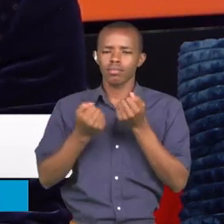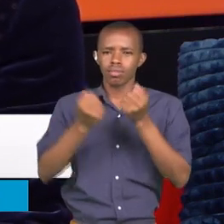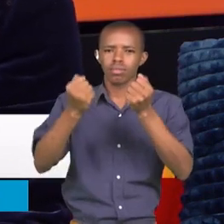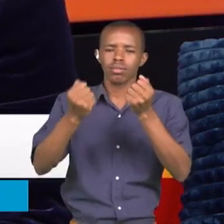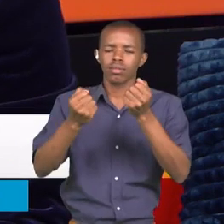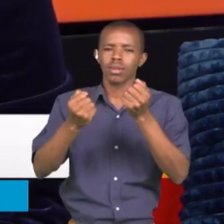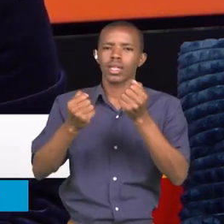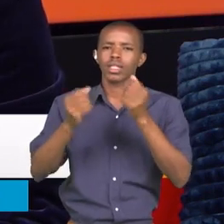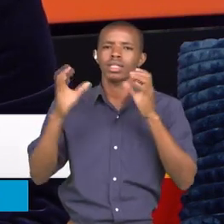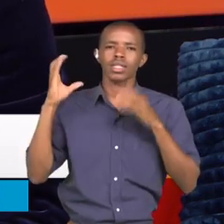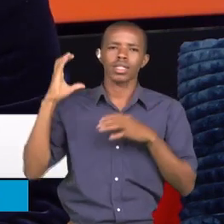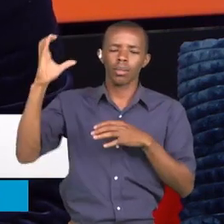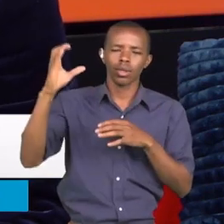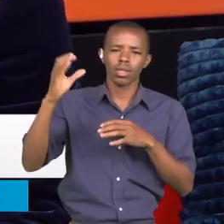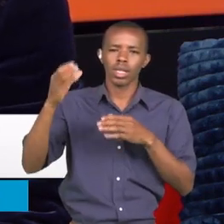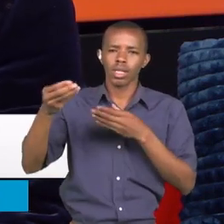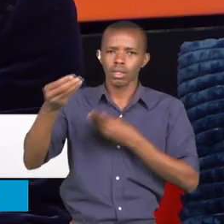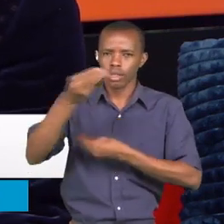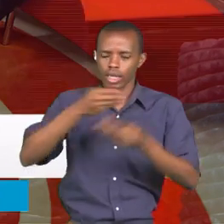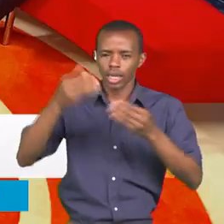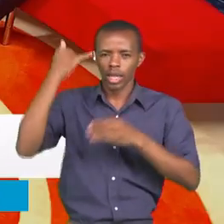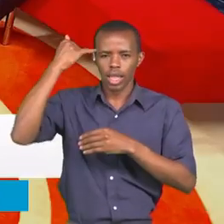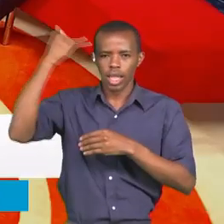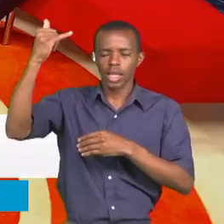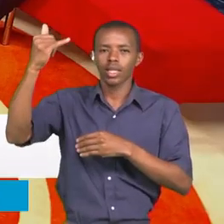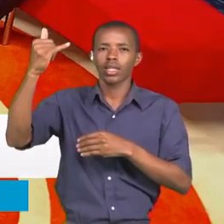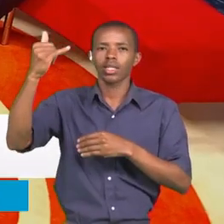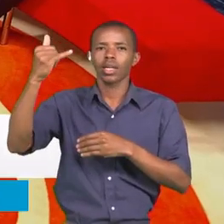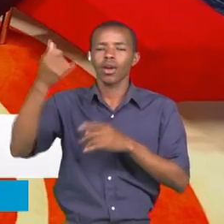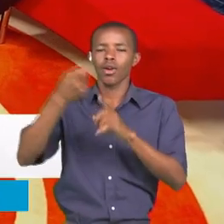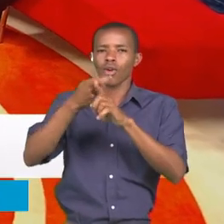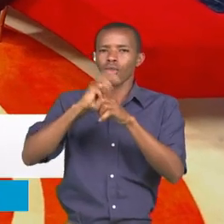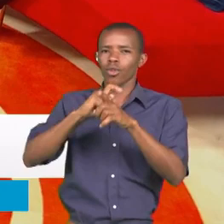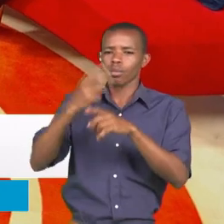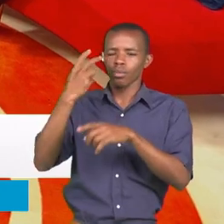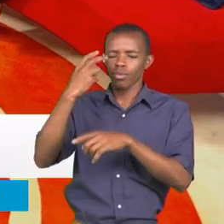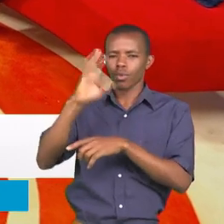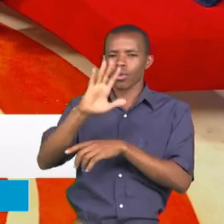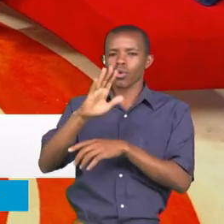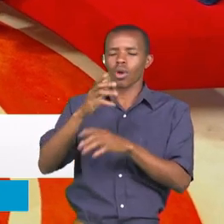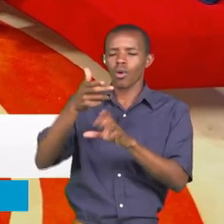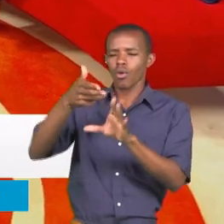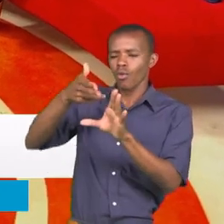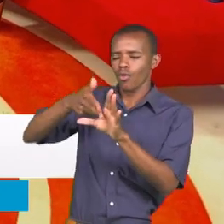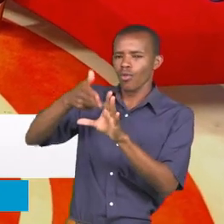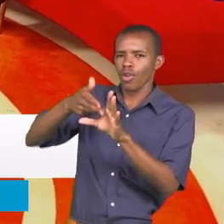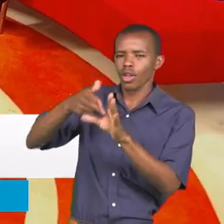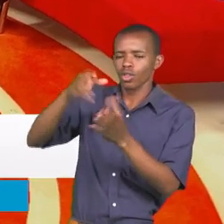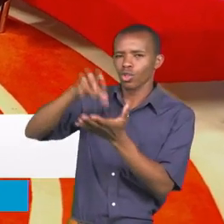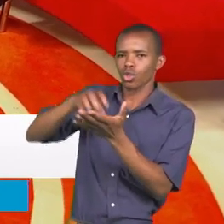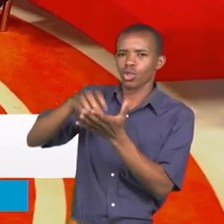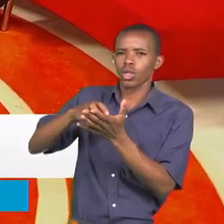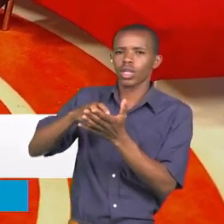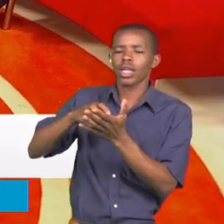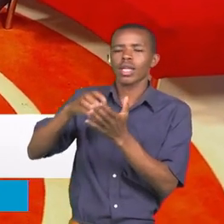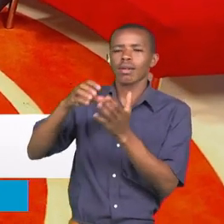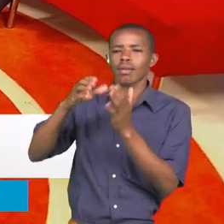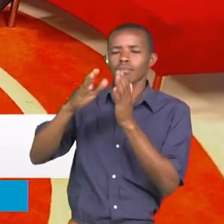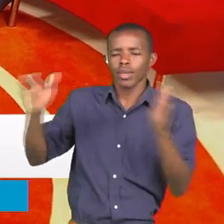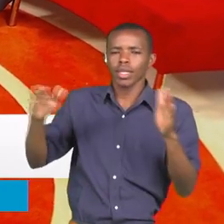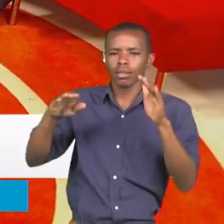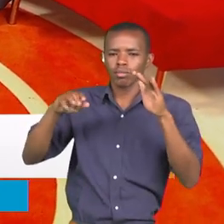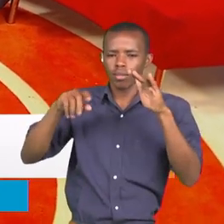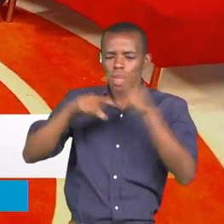actually just sell out this idea. Now, from the fuel, from the petrol stations, from these big entities as much as